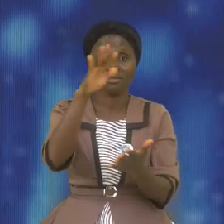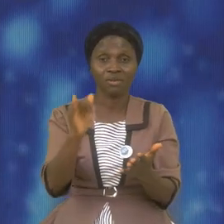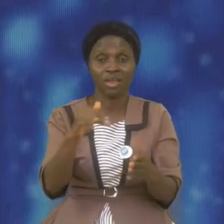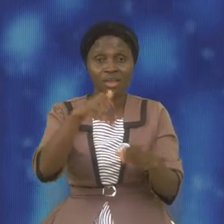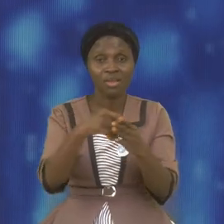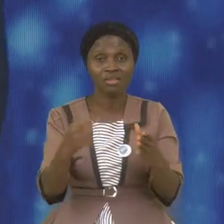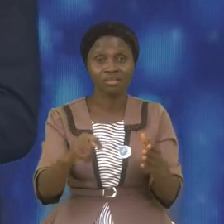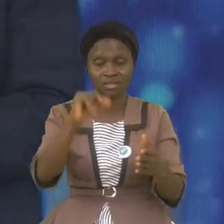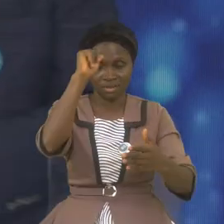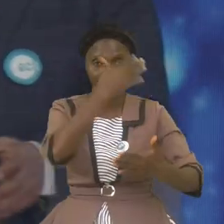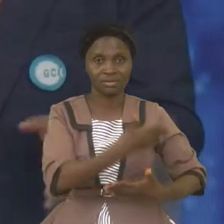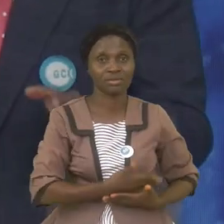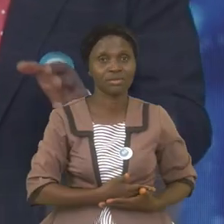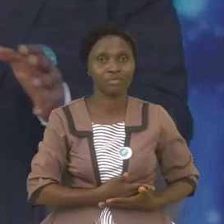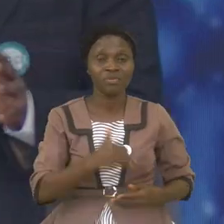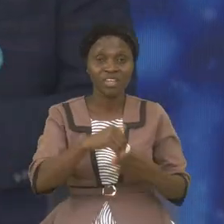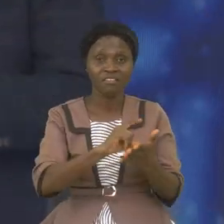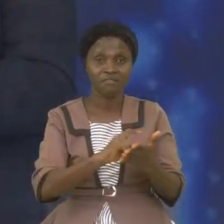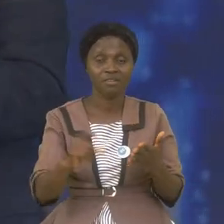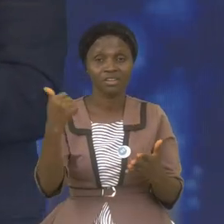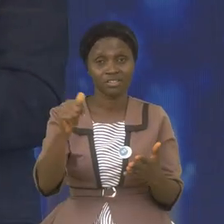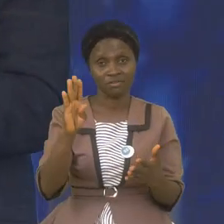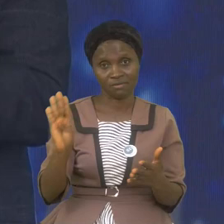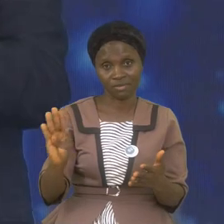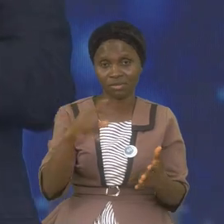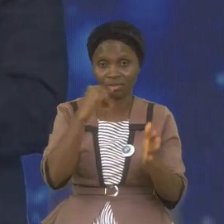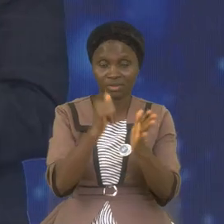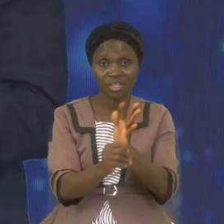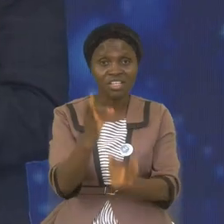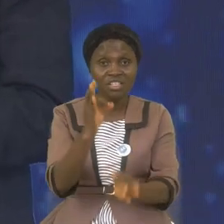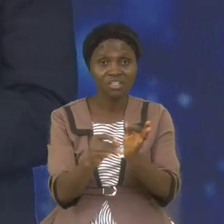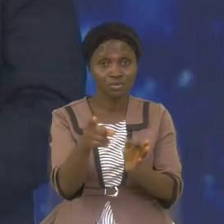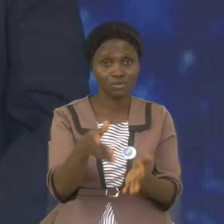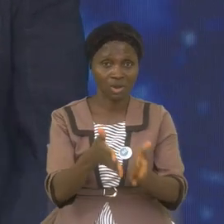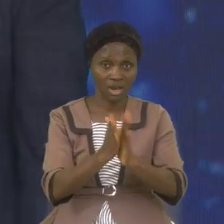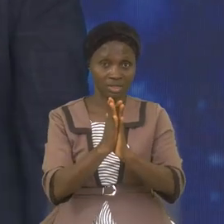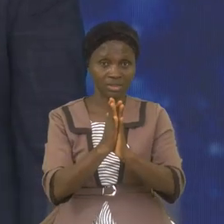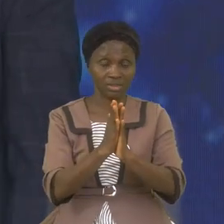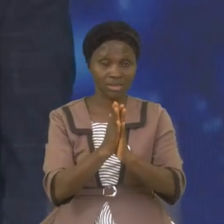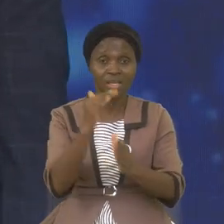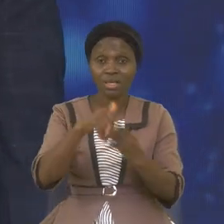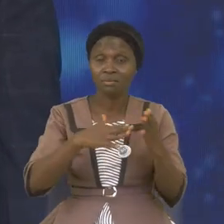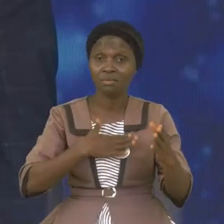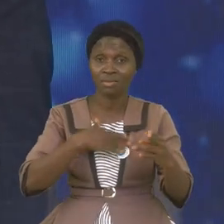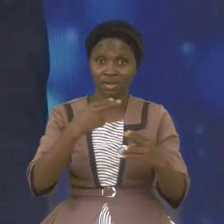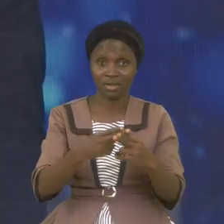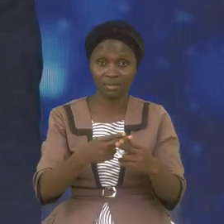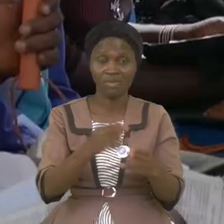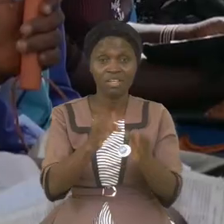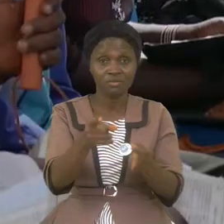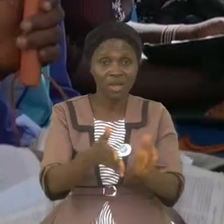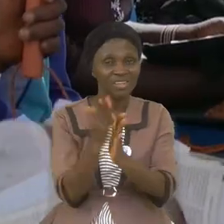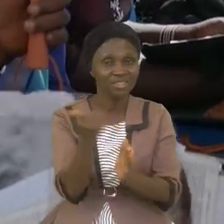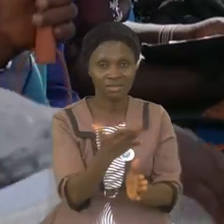verse 14, if ye ask anything in my name, I will do